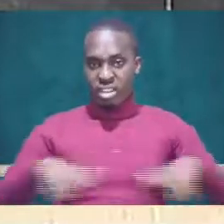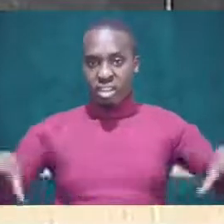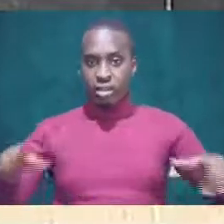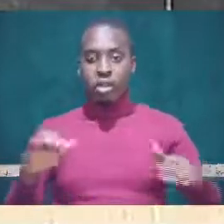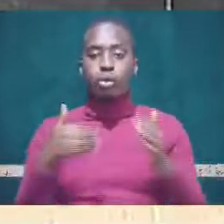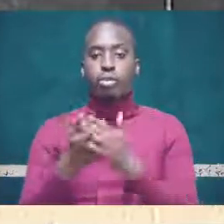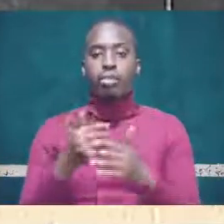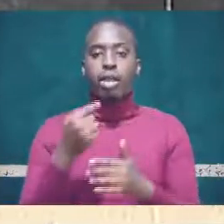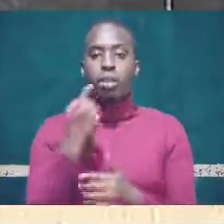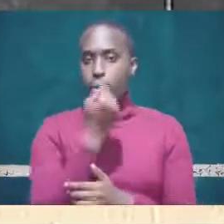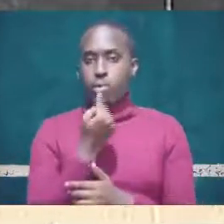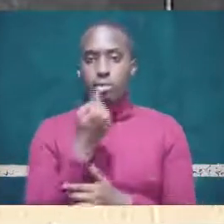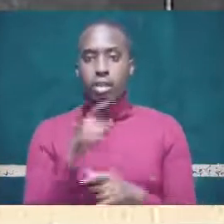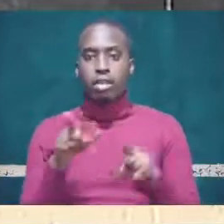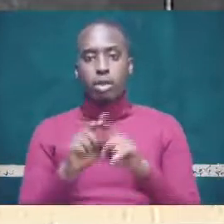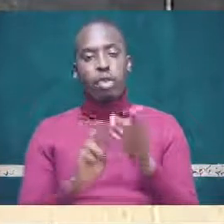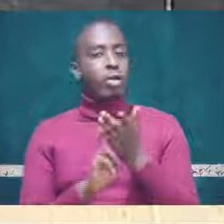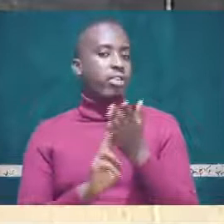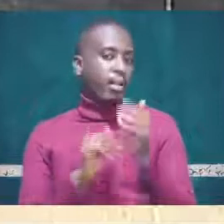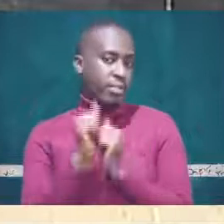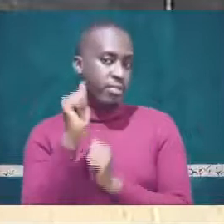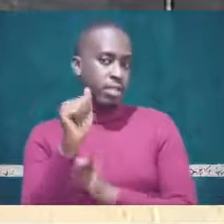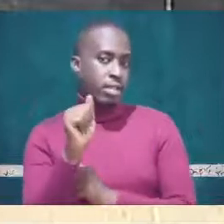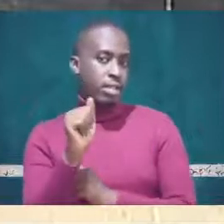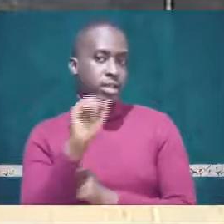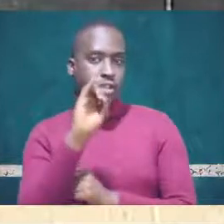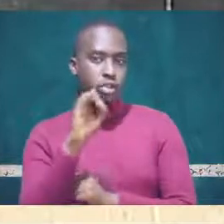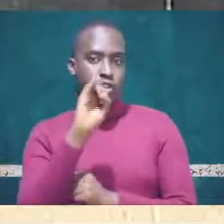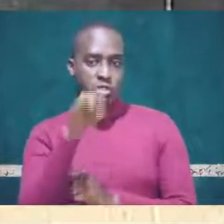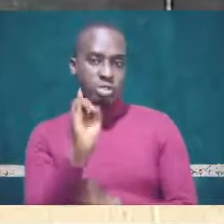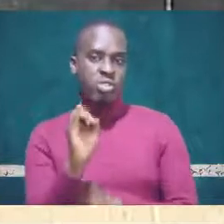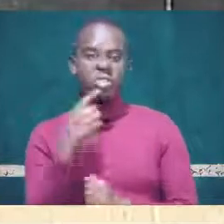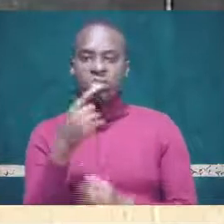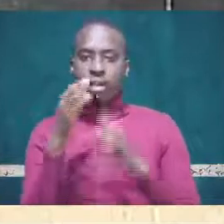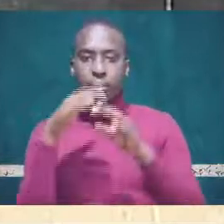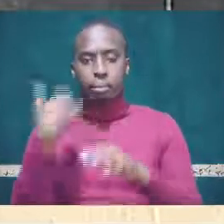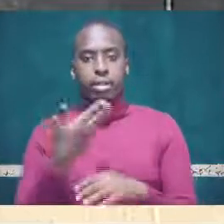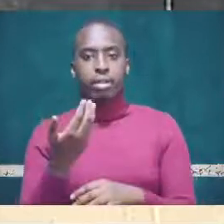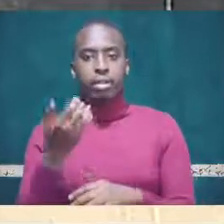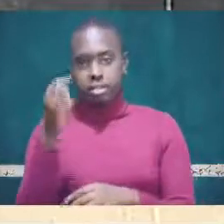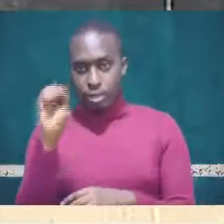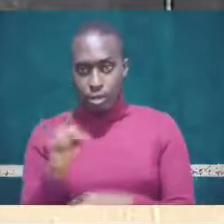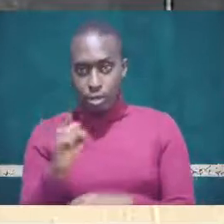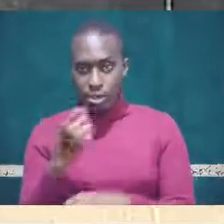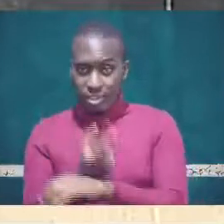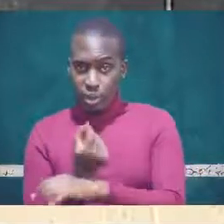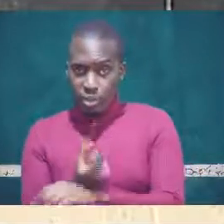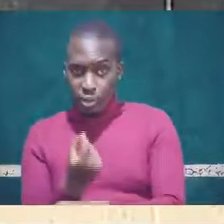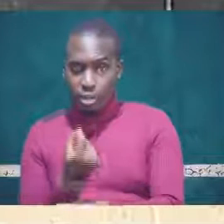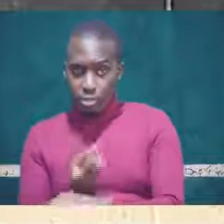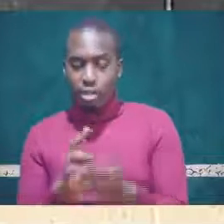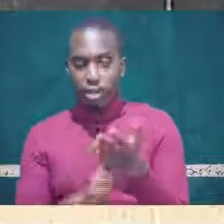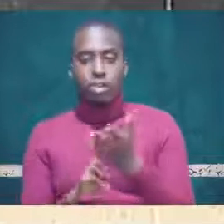my mouth. We used 15 joules. So if I say the power is 10 joules, it means every second I'm using 10